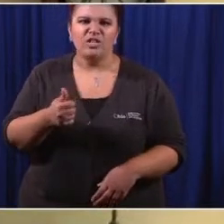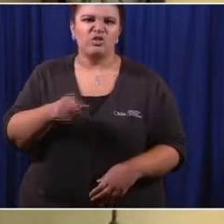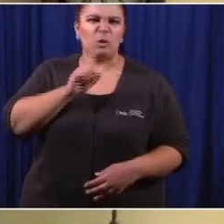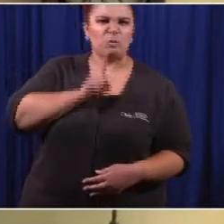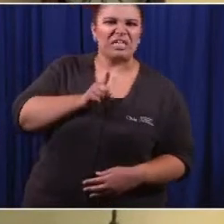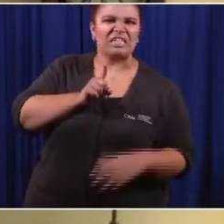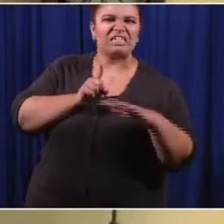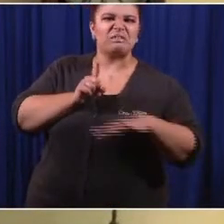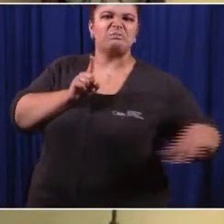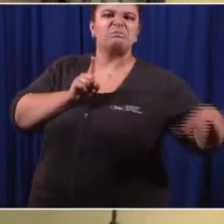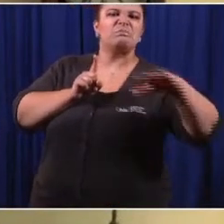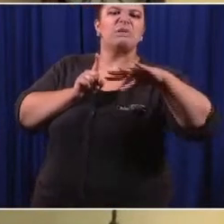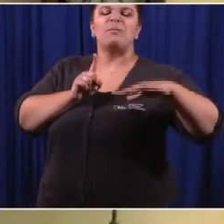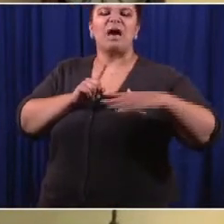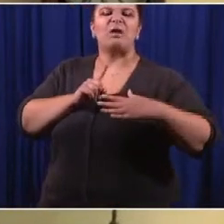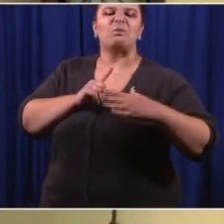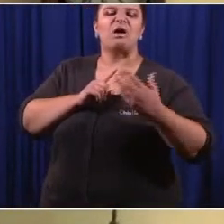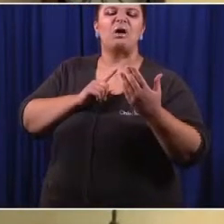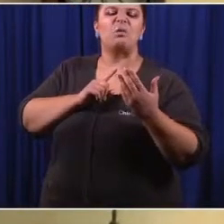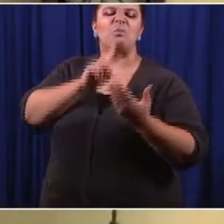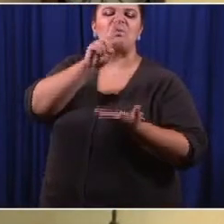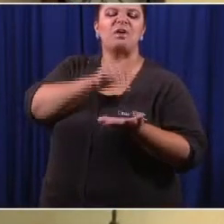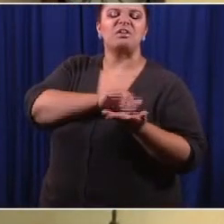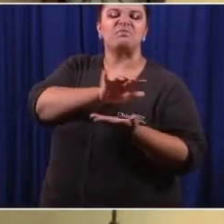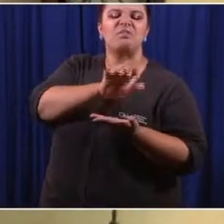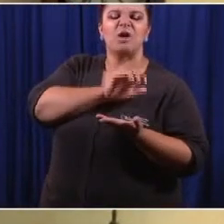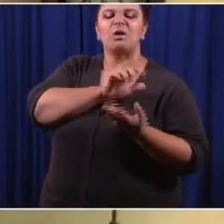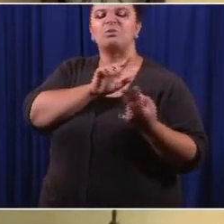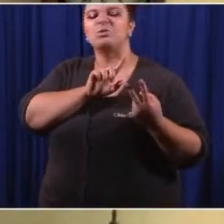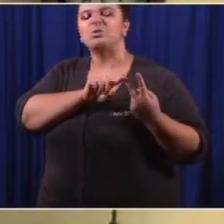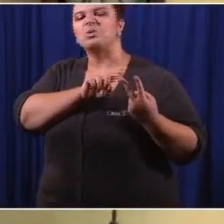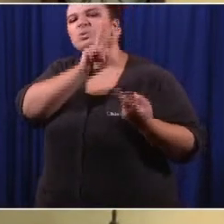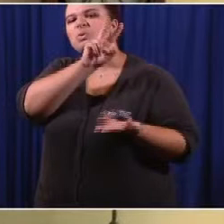to 2,000. Do you have plans, or should we have